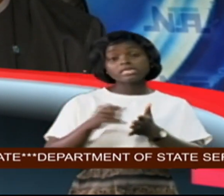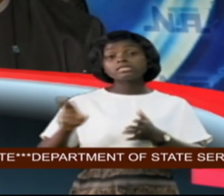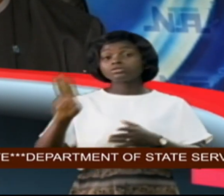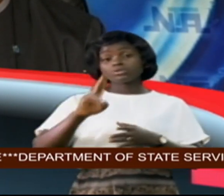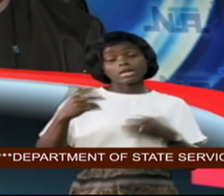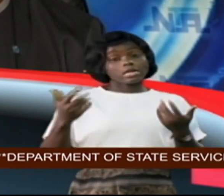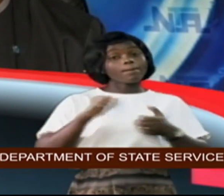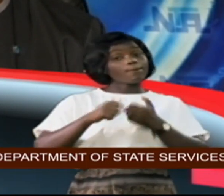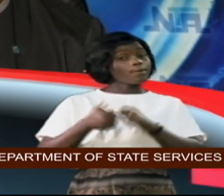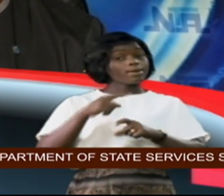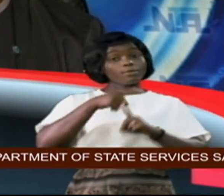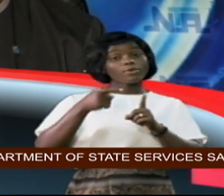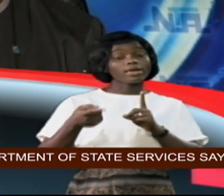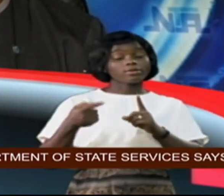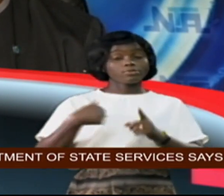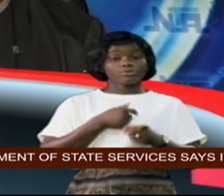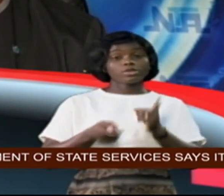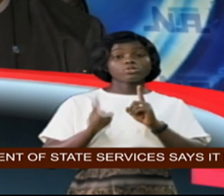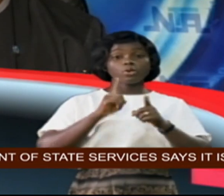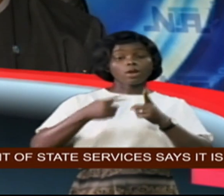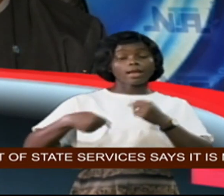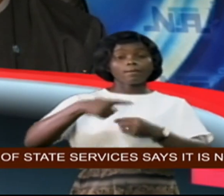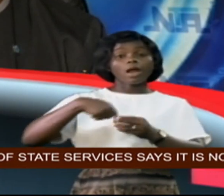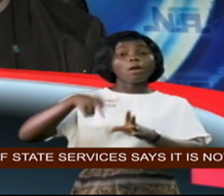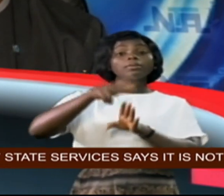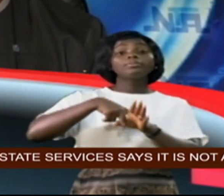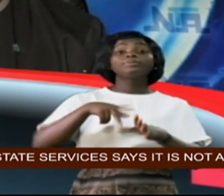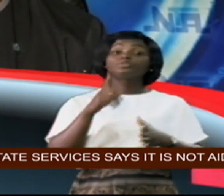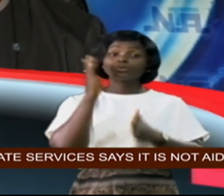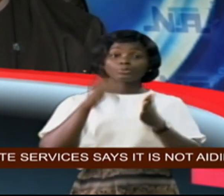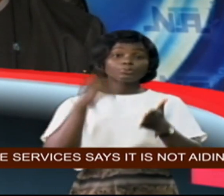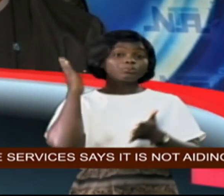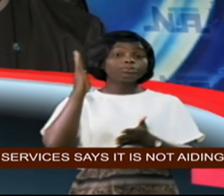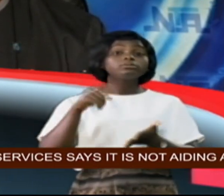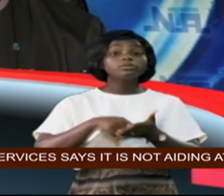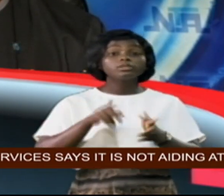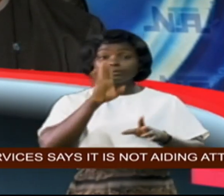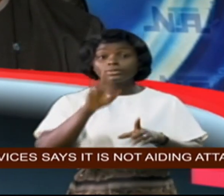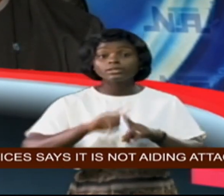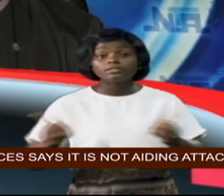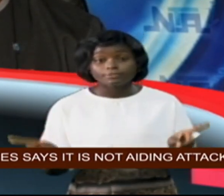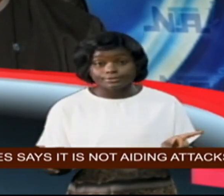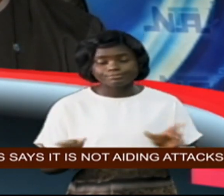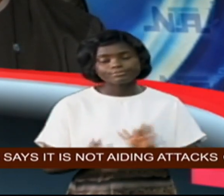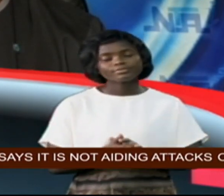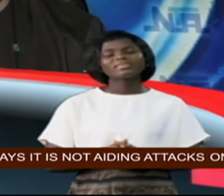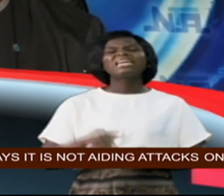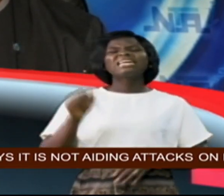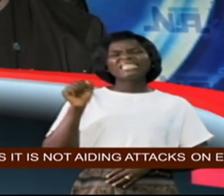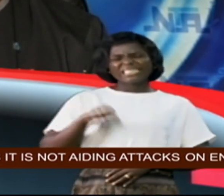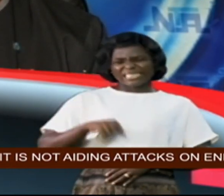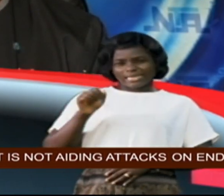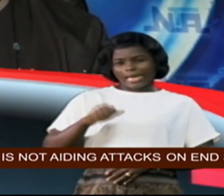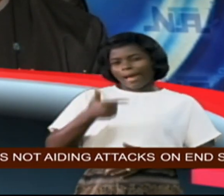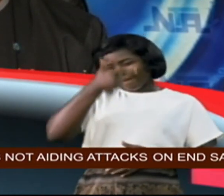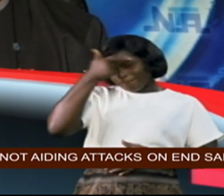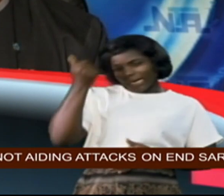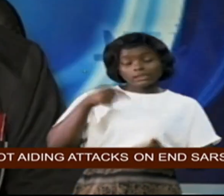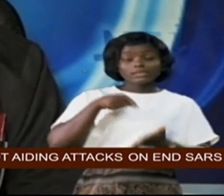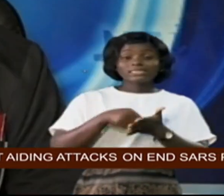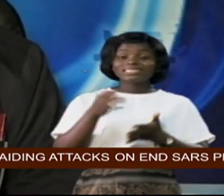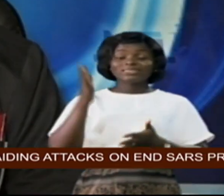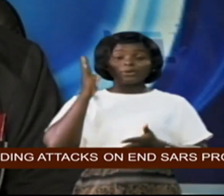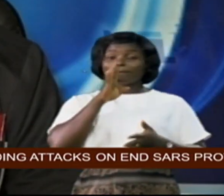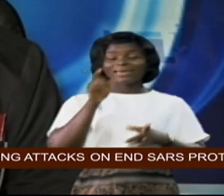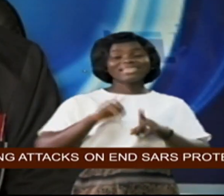about implementation. Now, will this one be different at the end of the day? Yes, of course, this will be different